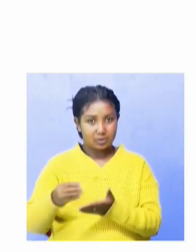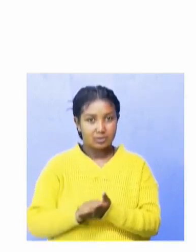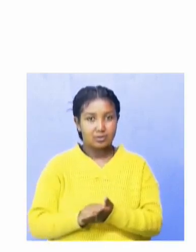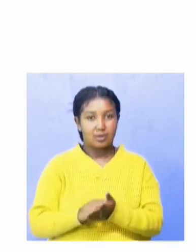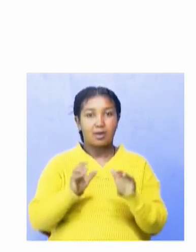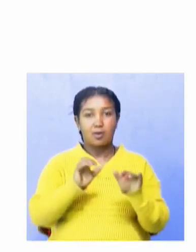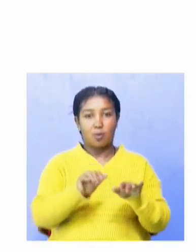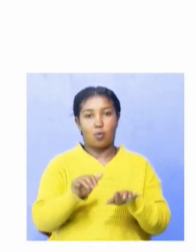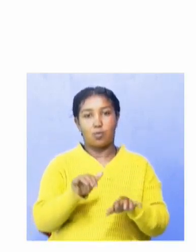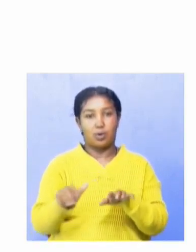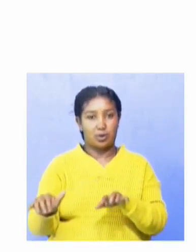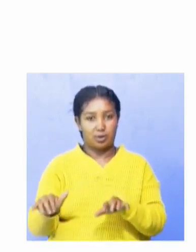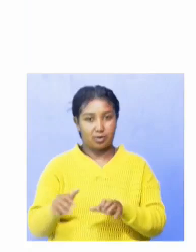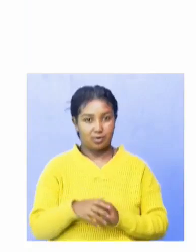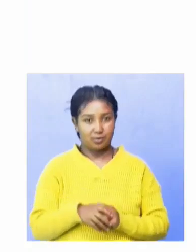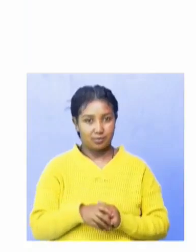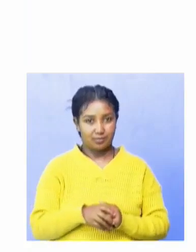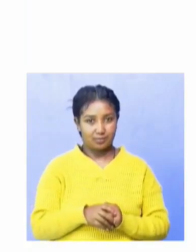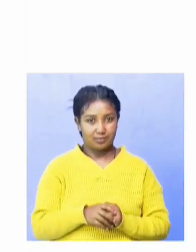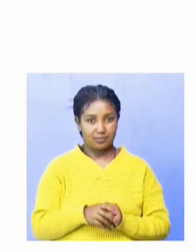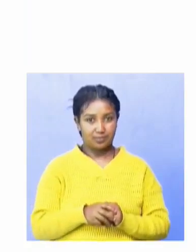a computer